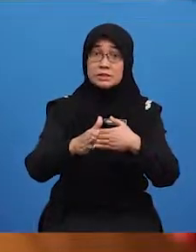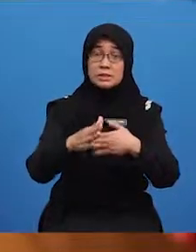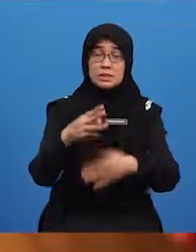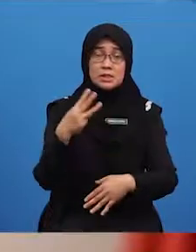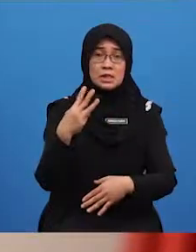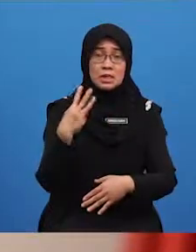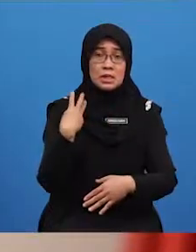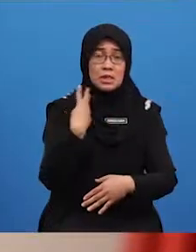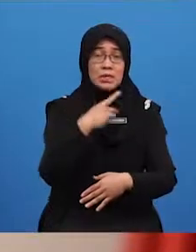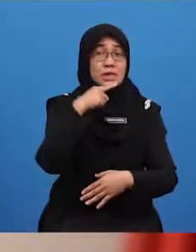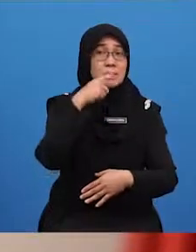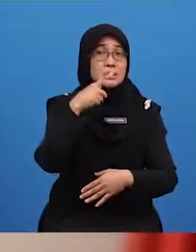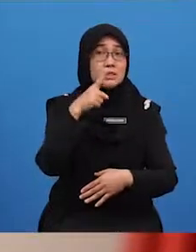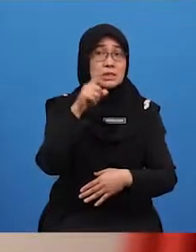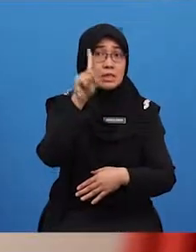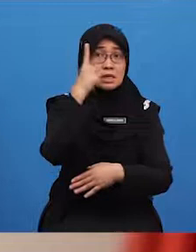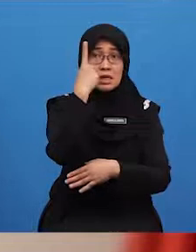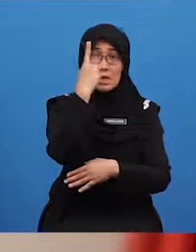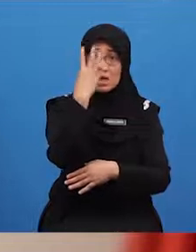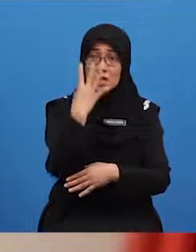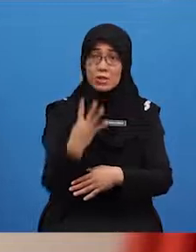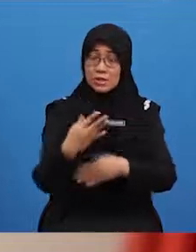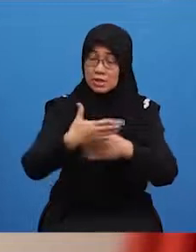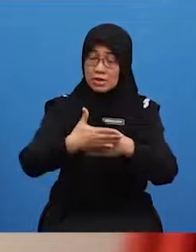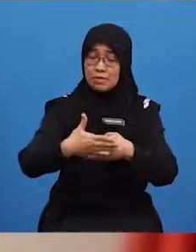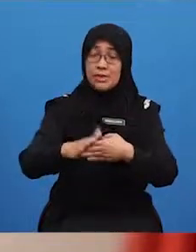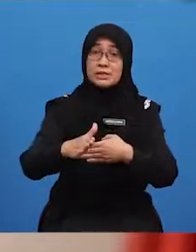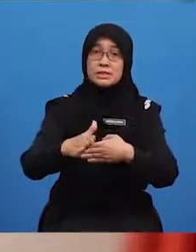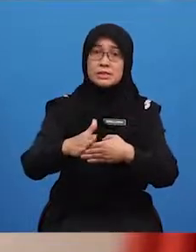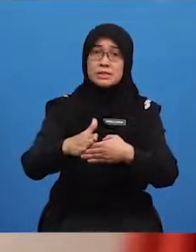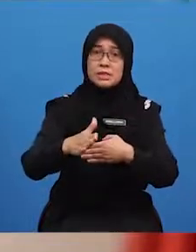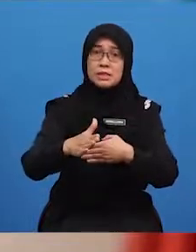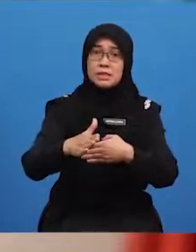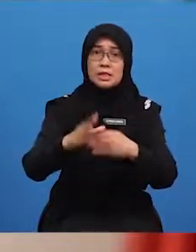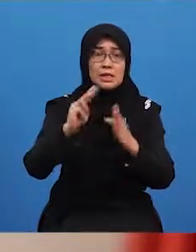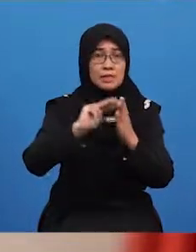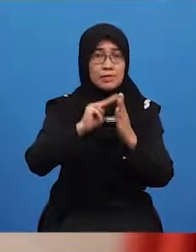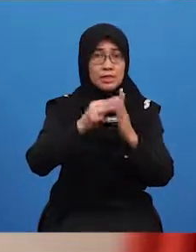past. So, we can say a quarter past